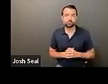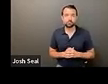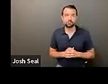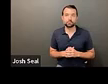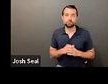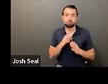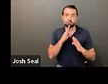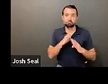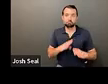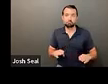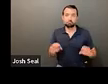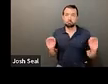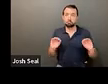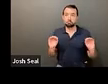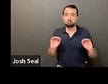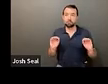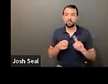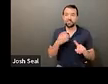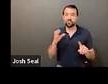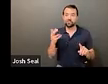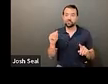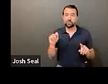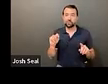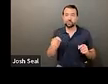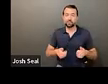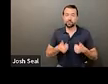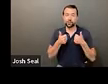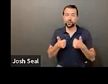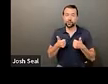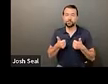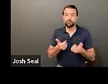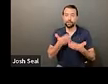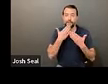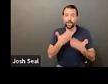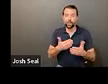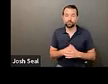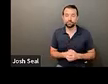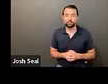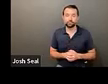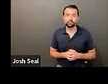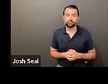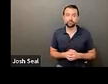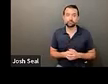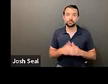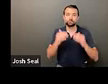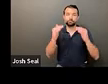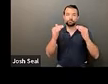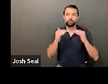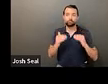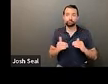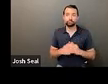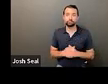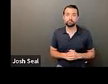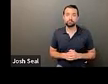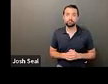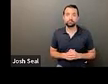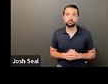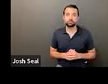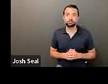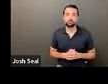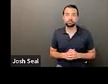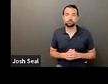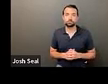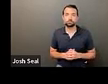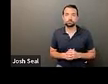Nothing in chat. Nothing in chat. Perfect. Thank you. All right. This next document is probably my